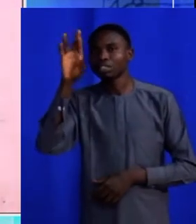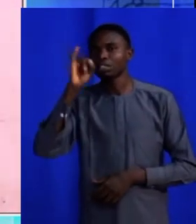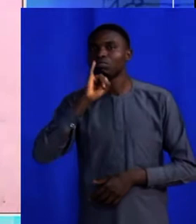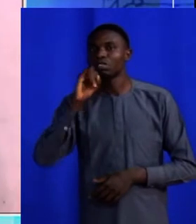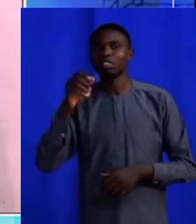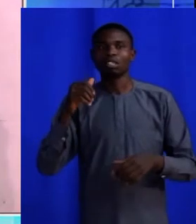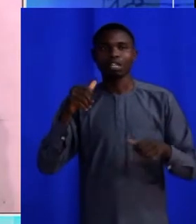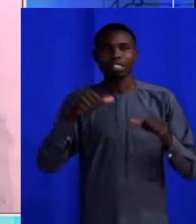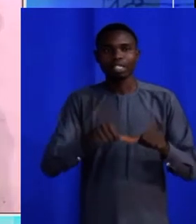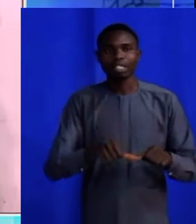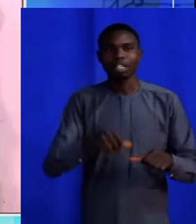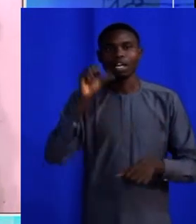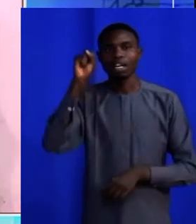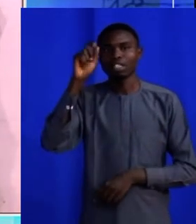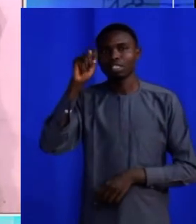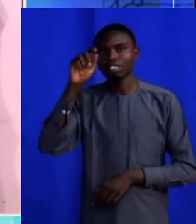Eggs.